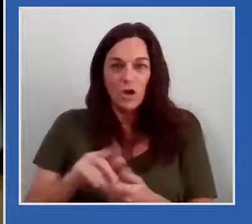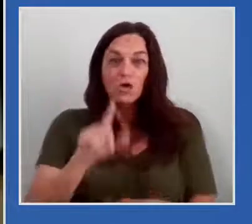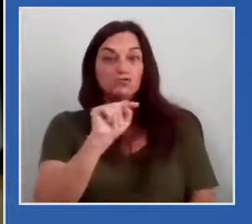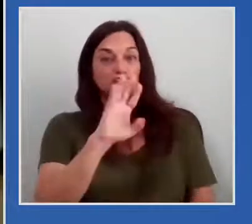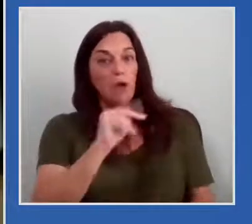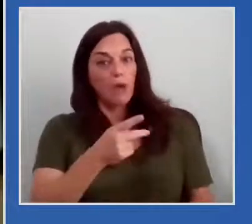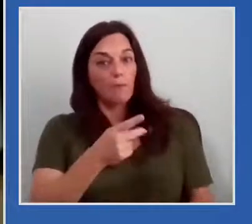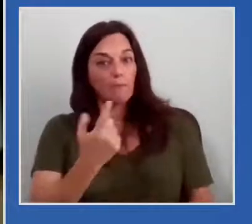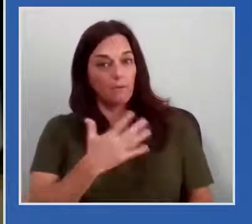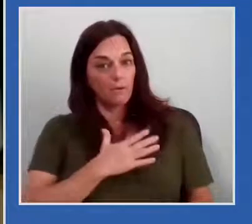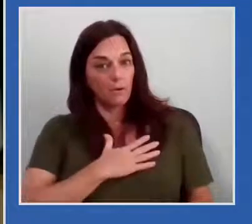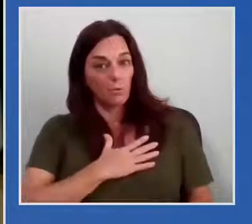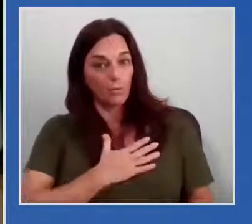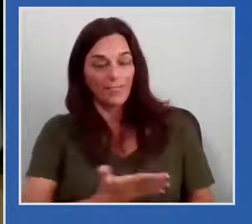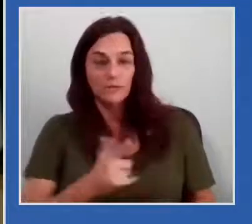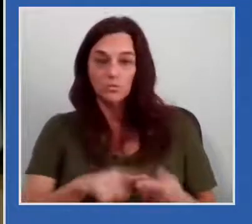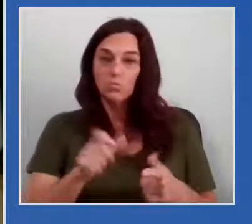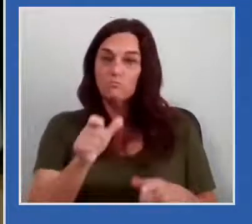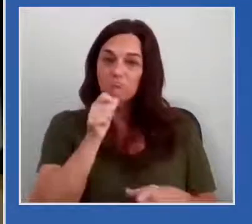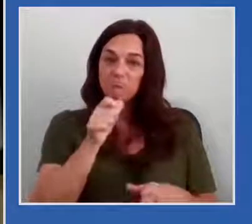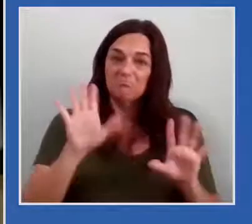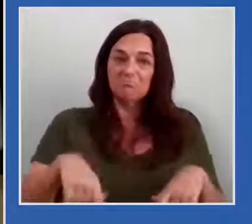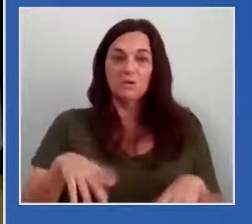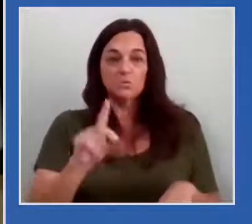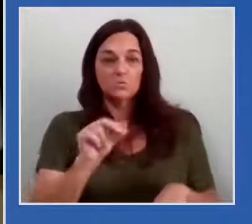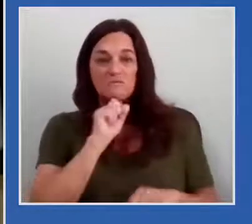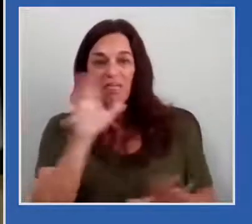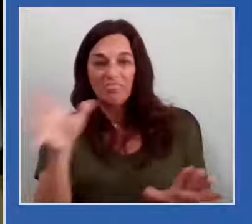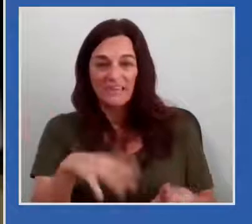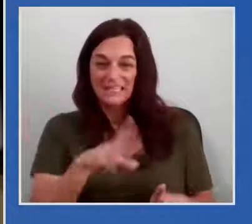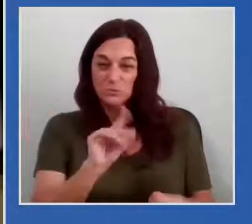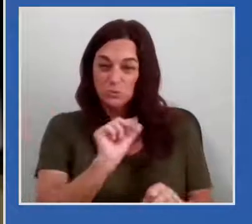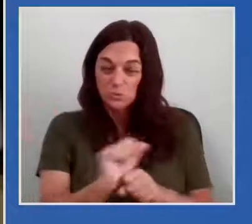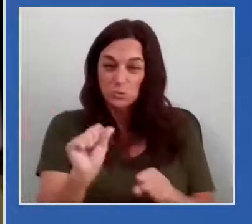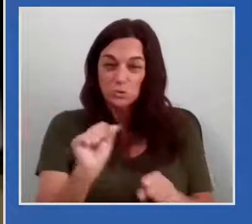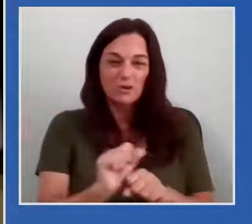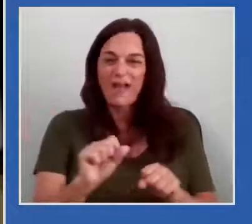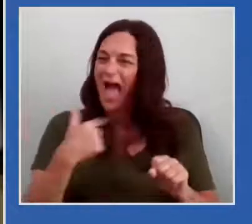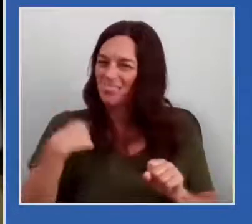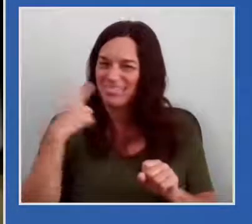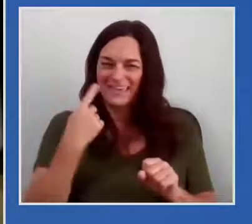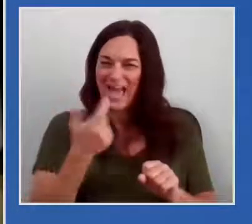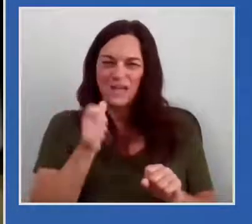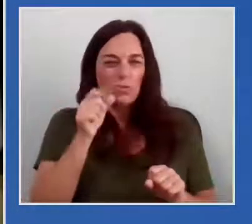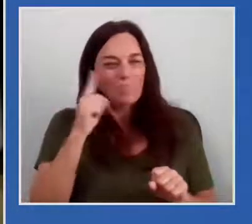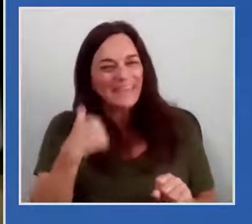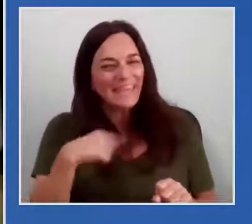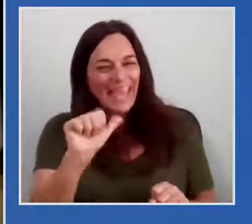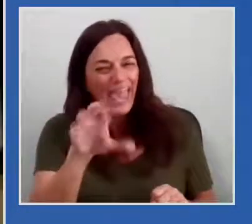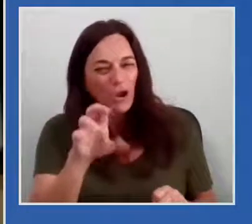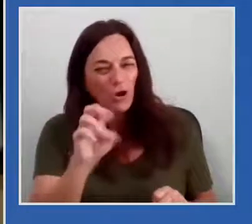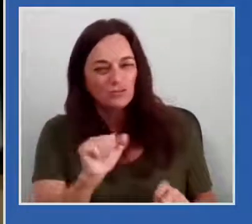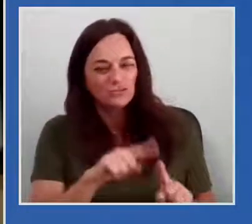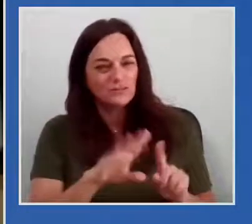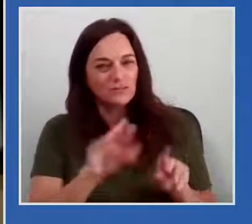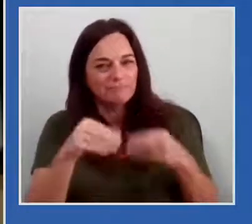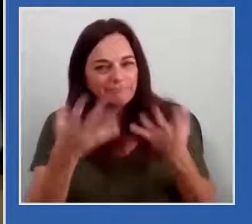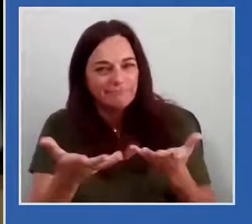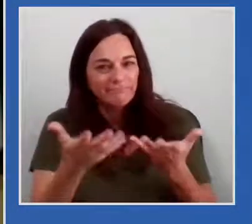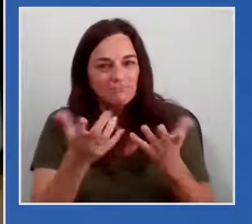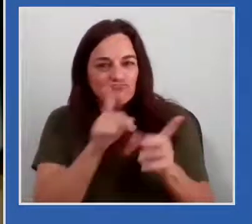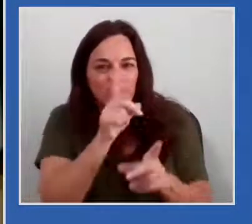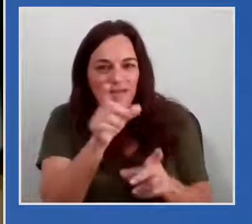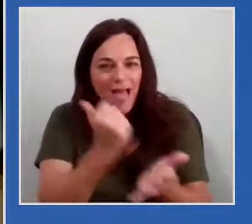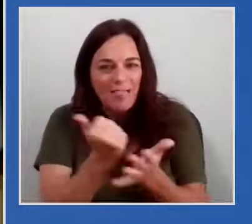to not do the work. I think it's that, beyond that, I'm not sure he cares about delivering any real help. I